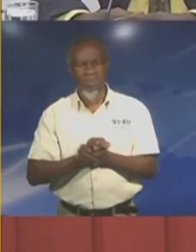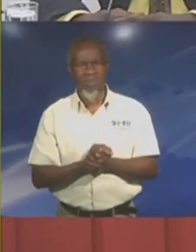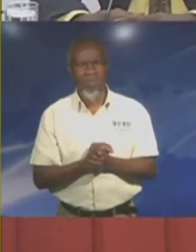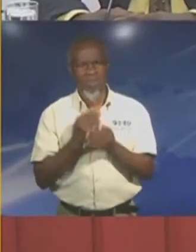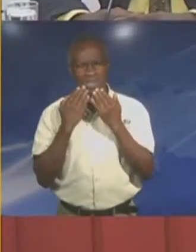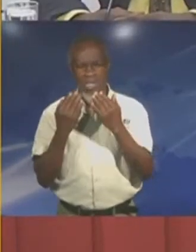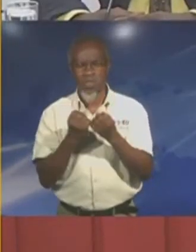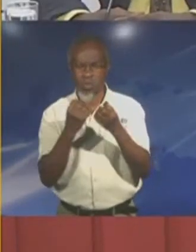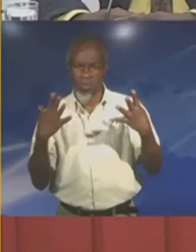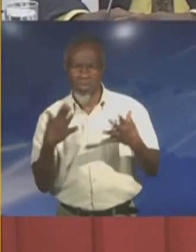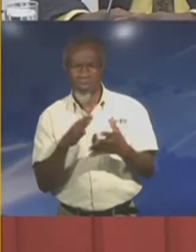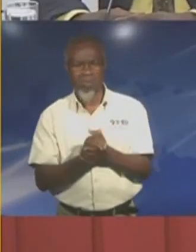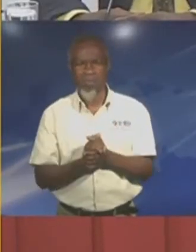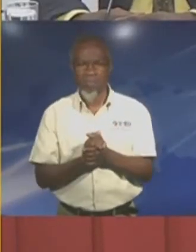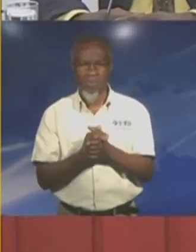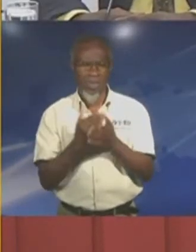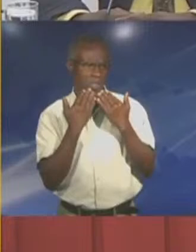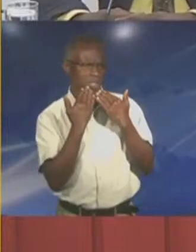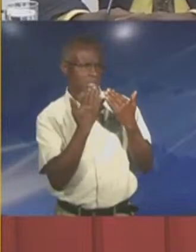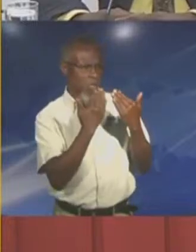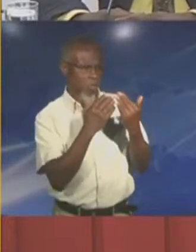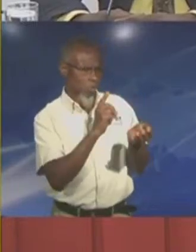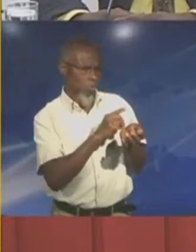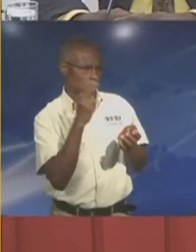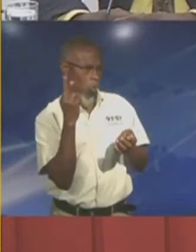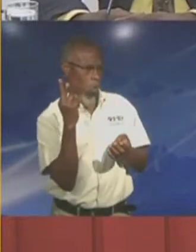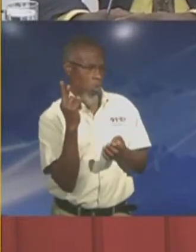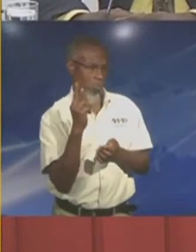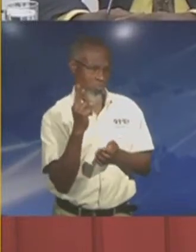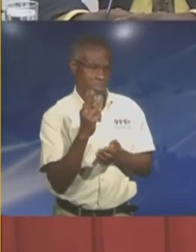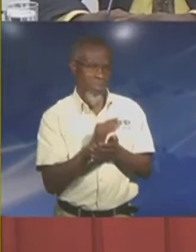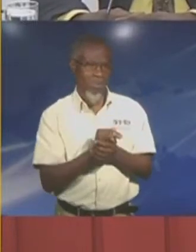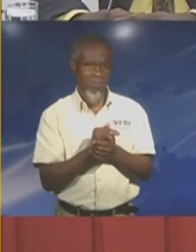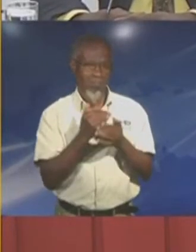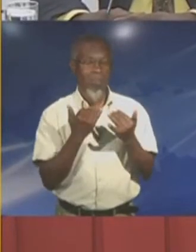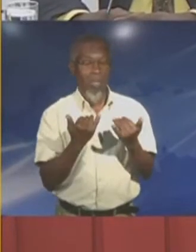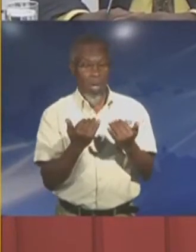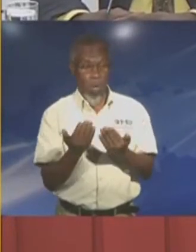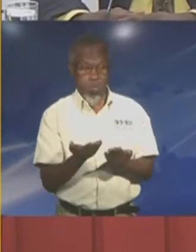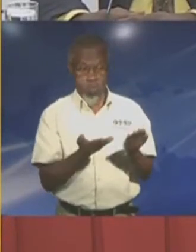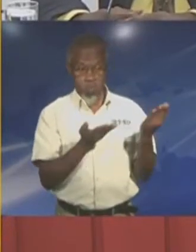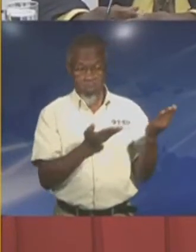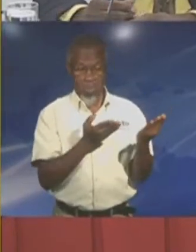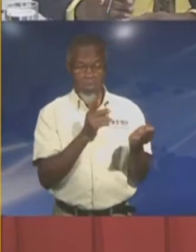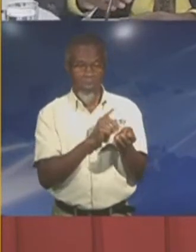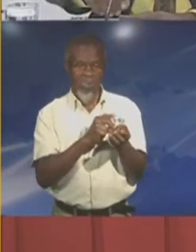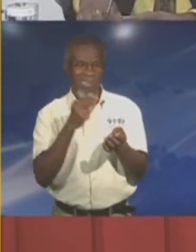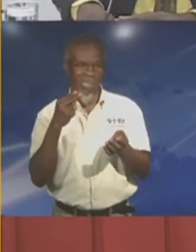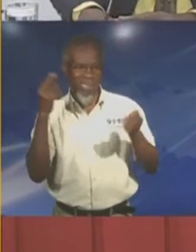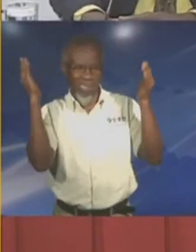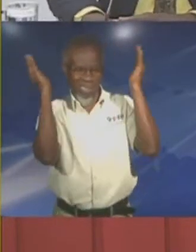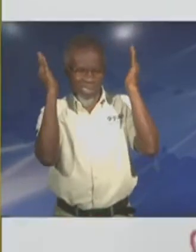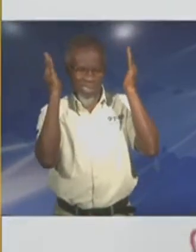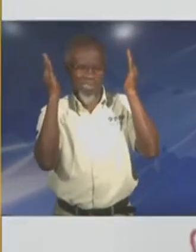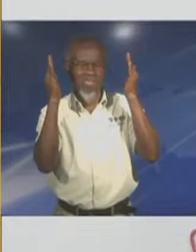Thank you, Dr. Richards. We now go to Dr. Hines for the epidemiological update.